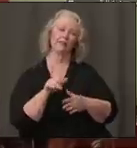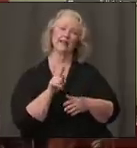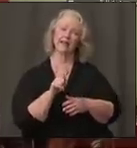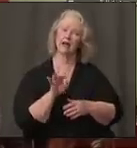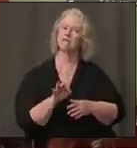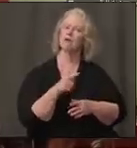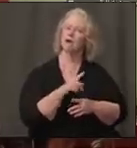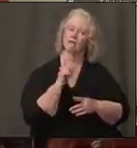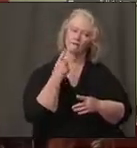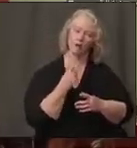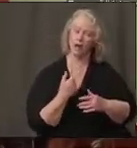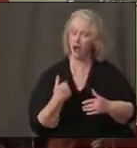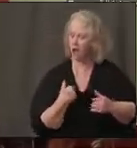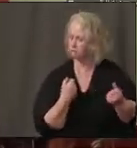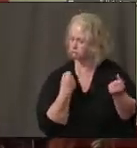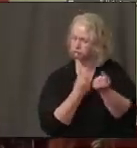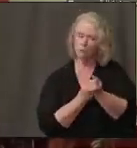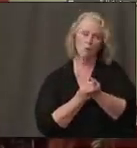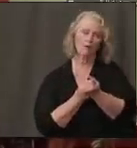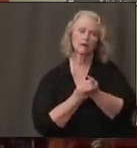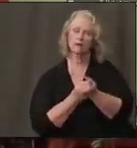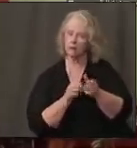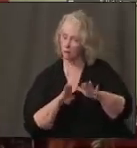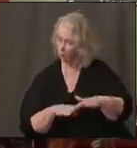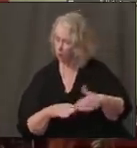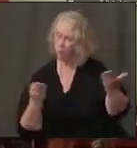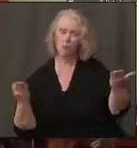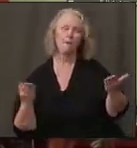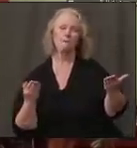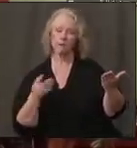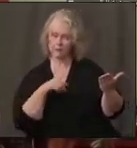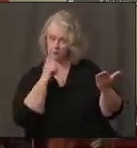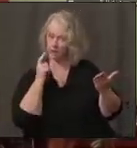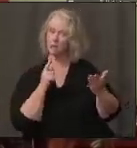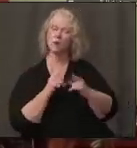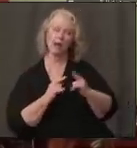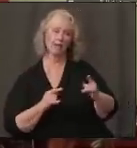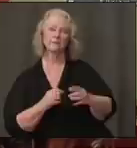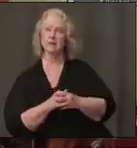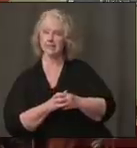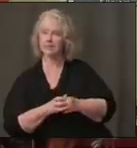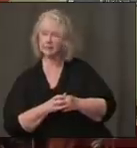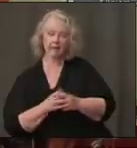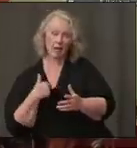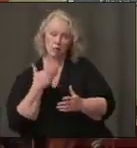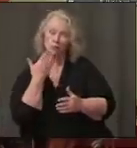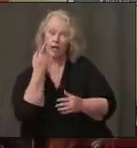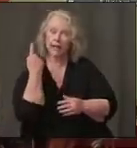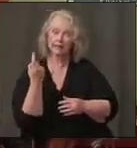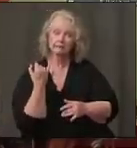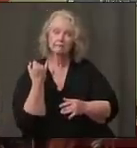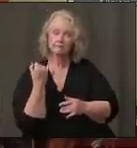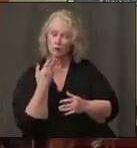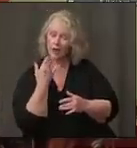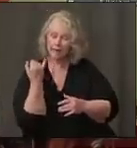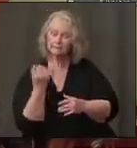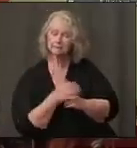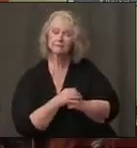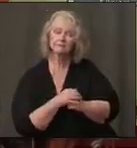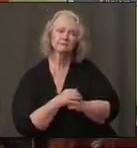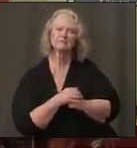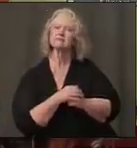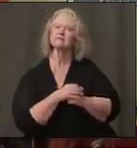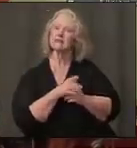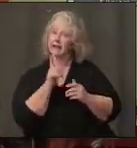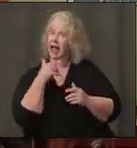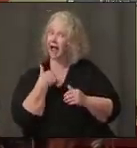this. I am an advocate, for example, of opening up summer camps. I think it's a very good idea. It is not